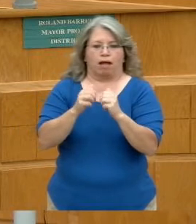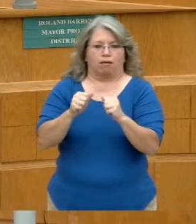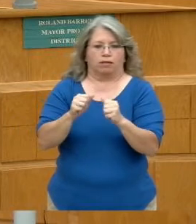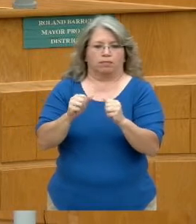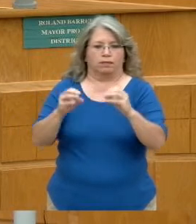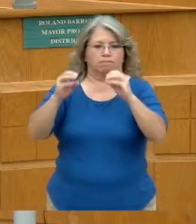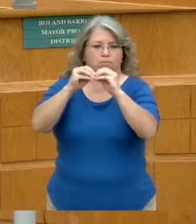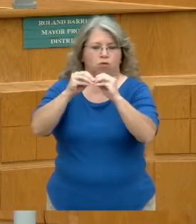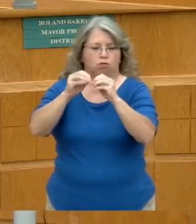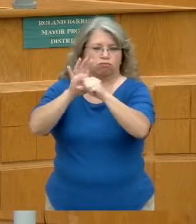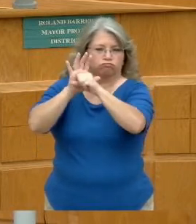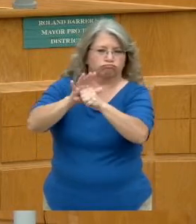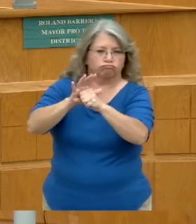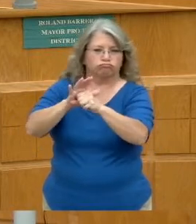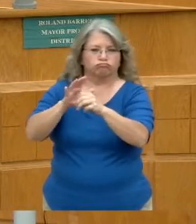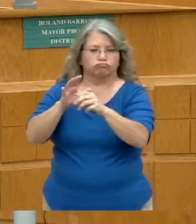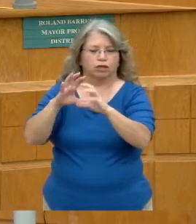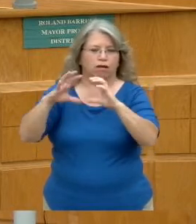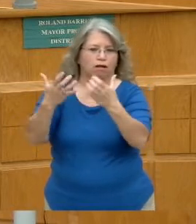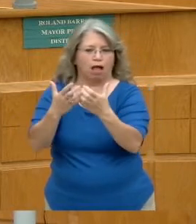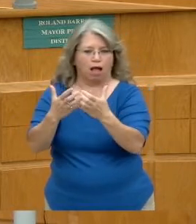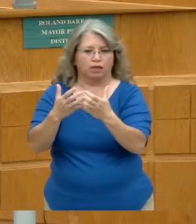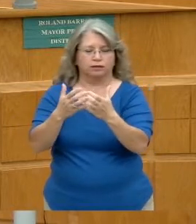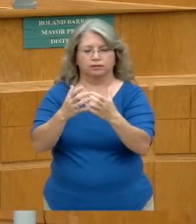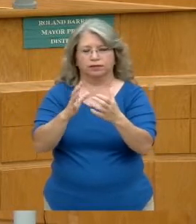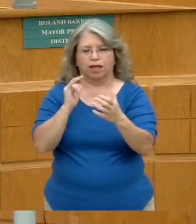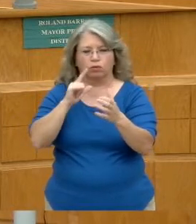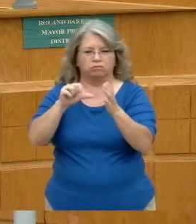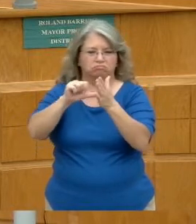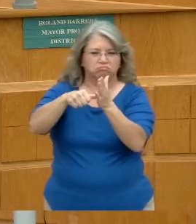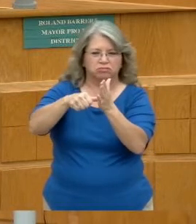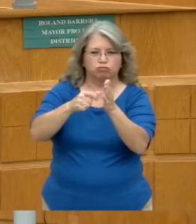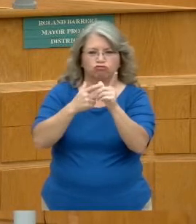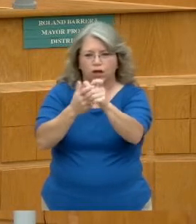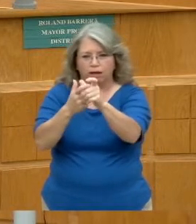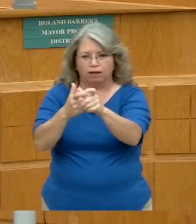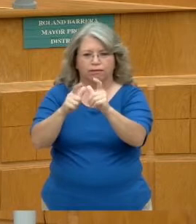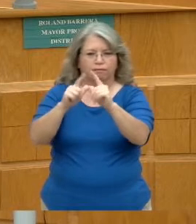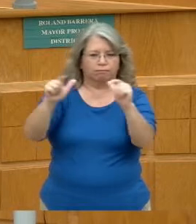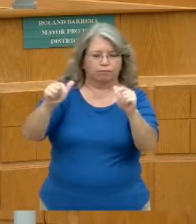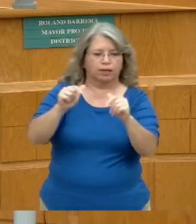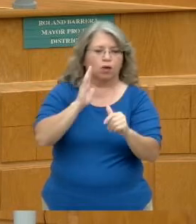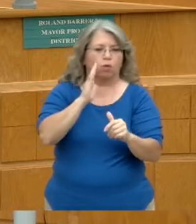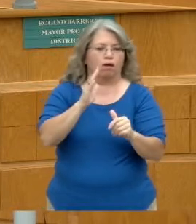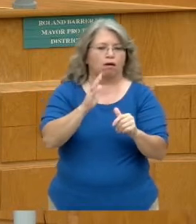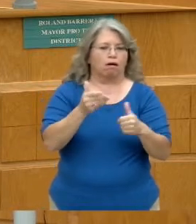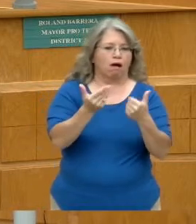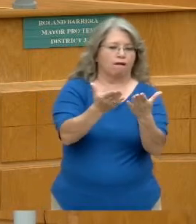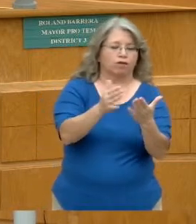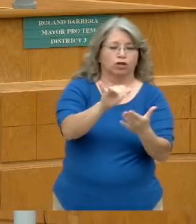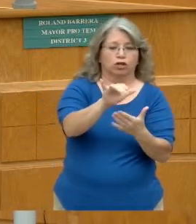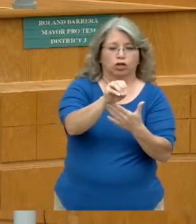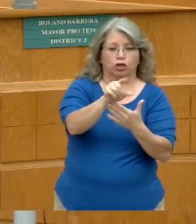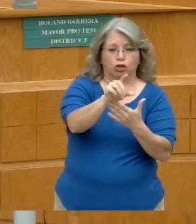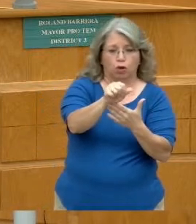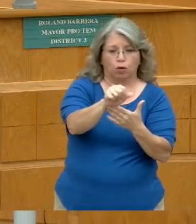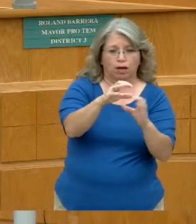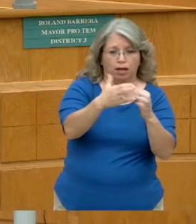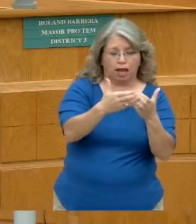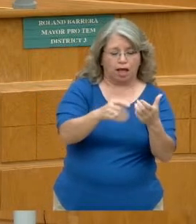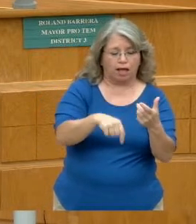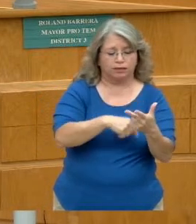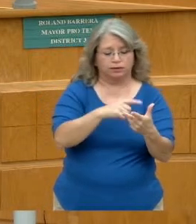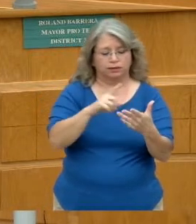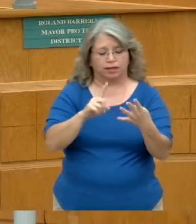bit more intensive class that'll talk about running and that type of thing. We're going to have a yoga class, and then there'll be a Zumba class as